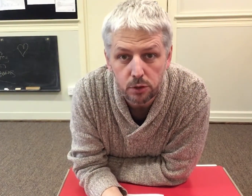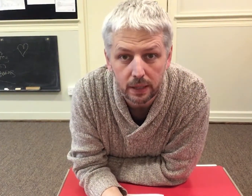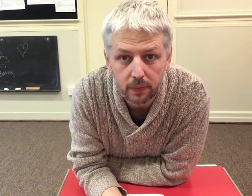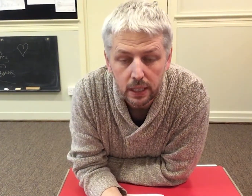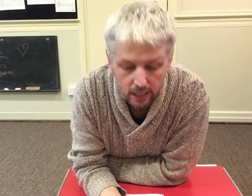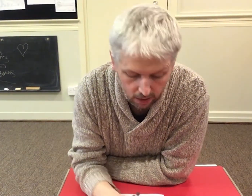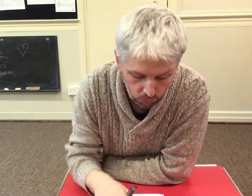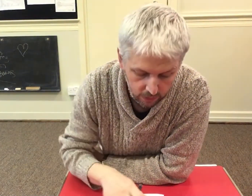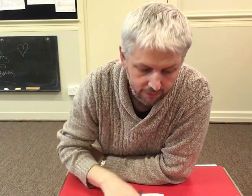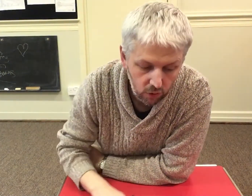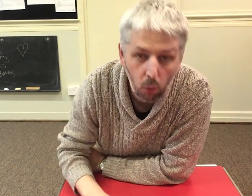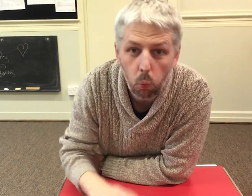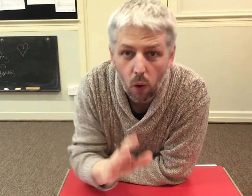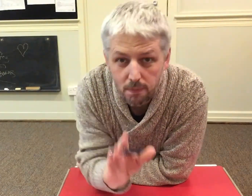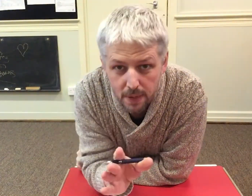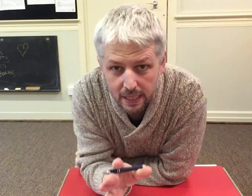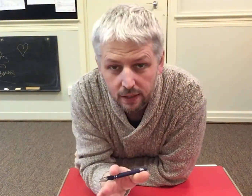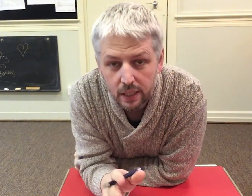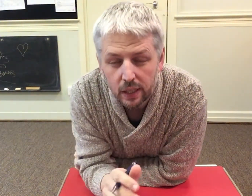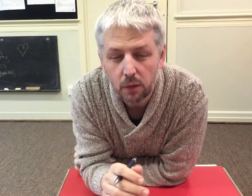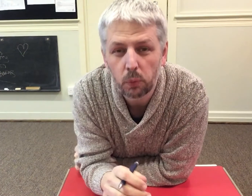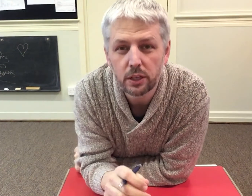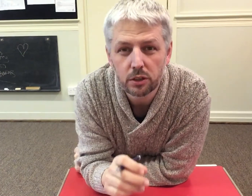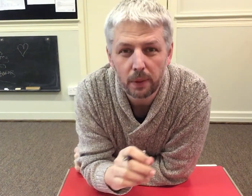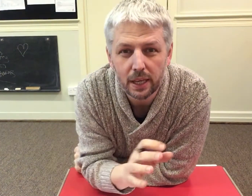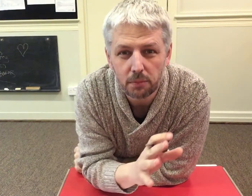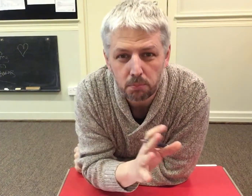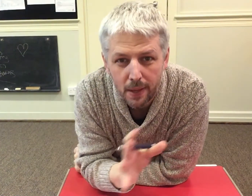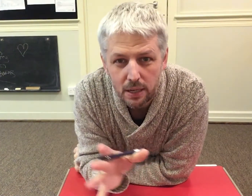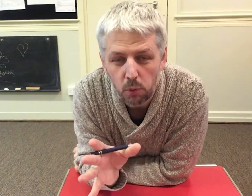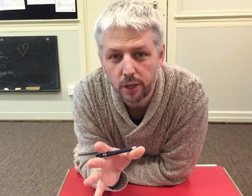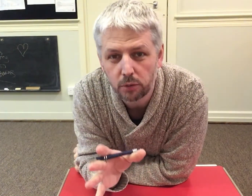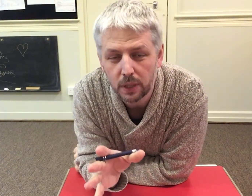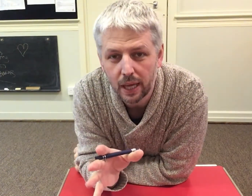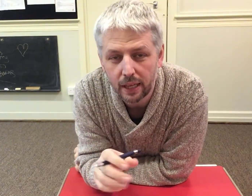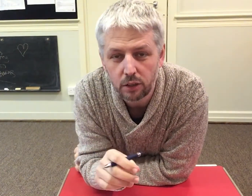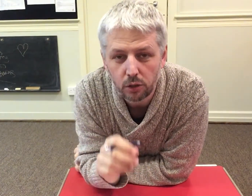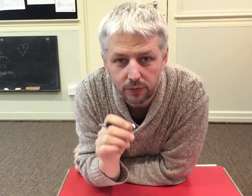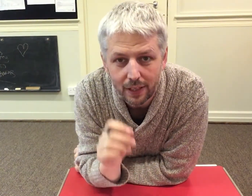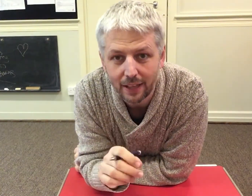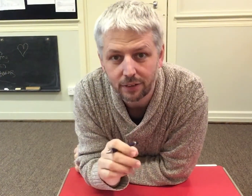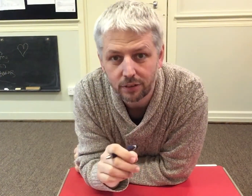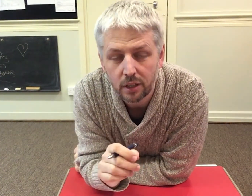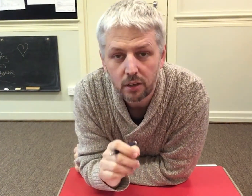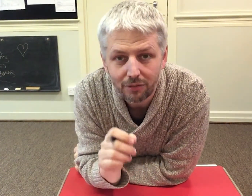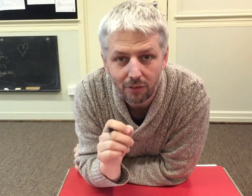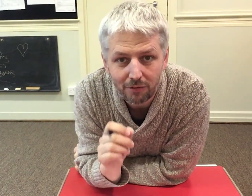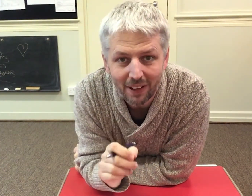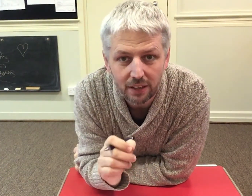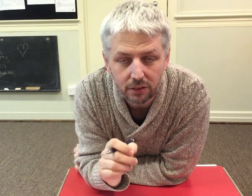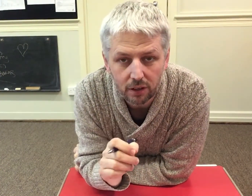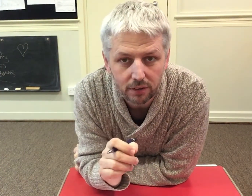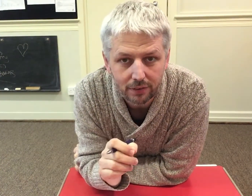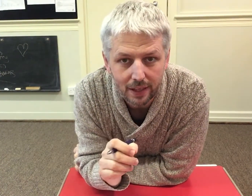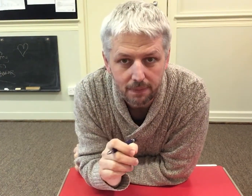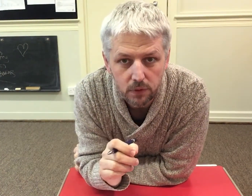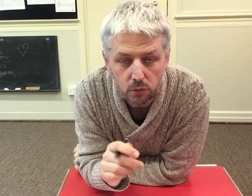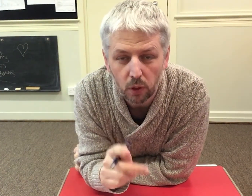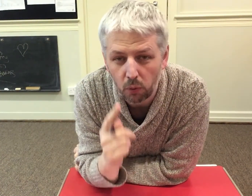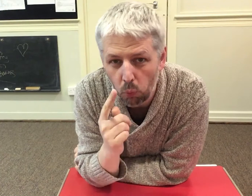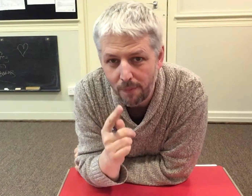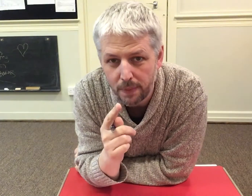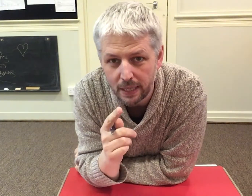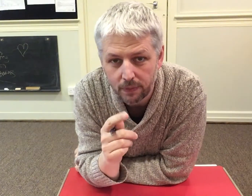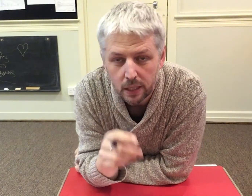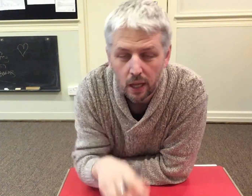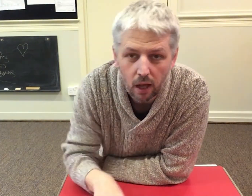theme to it. We've got 1 minute in which to make as many words as we can using the letters from Valentine's Day. So